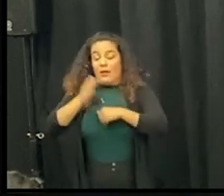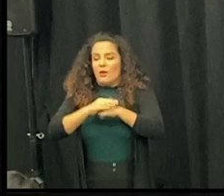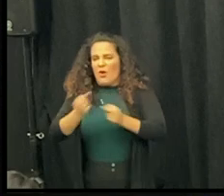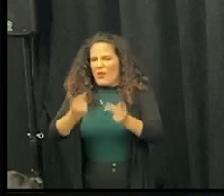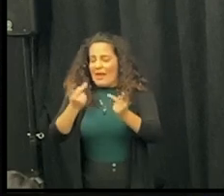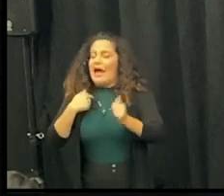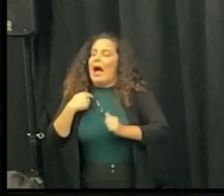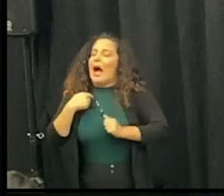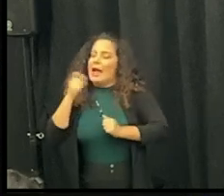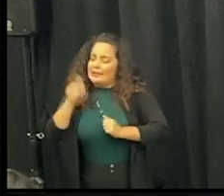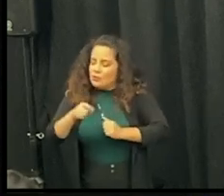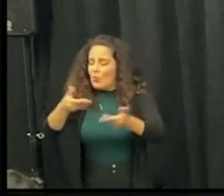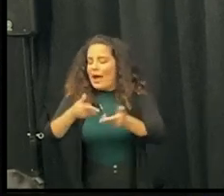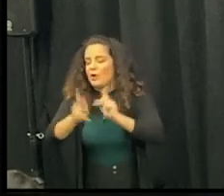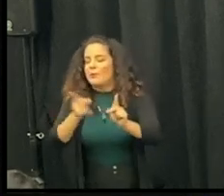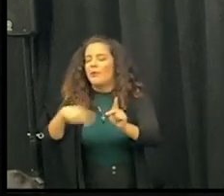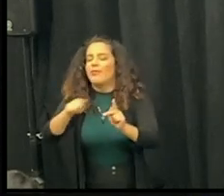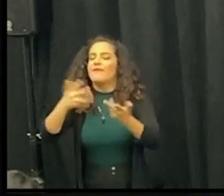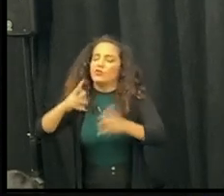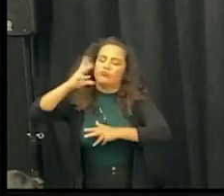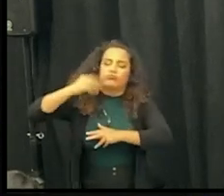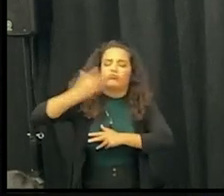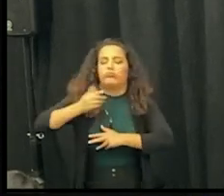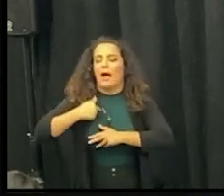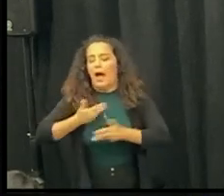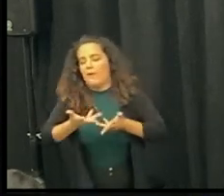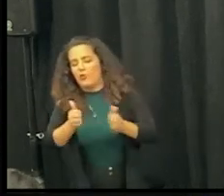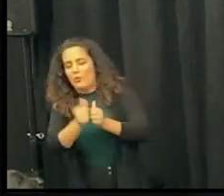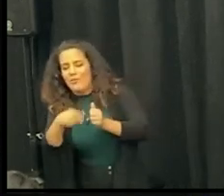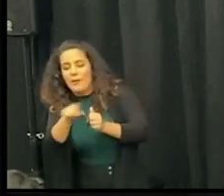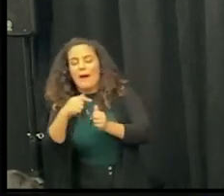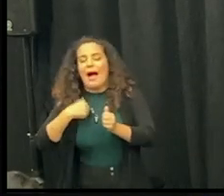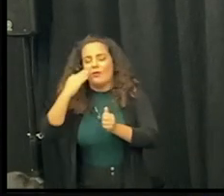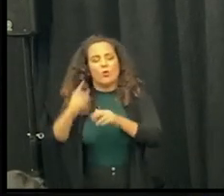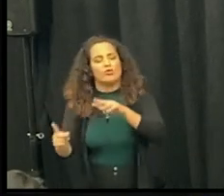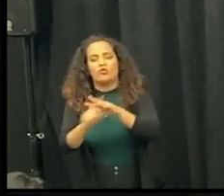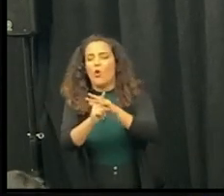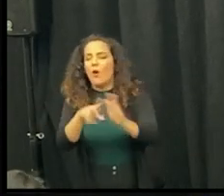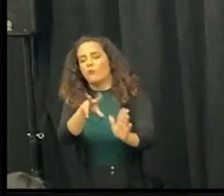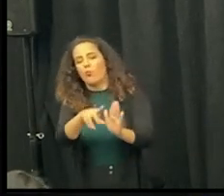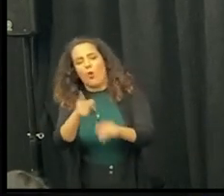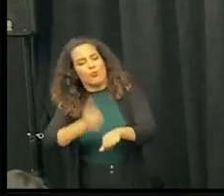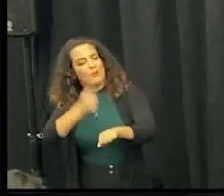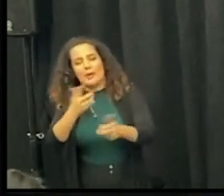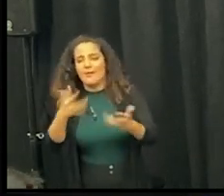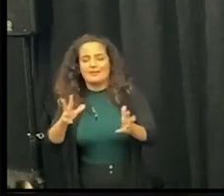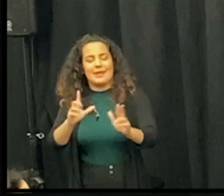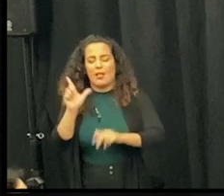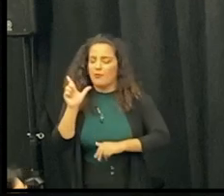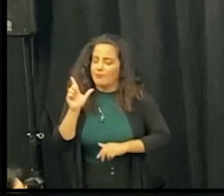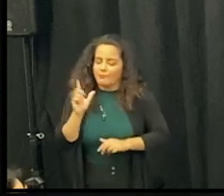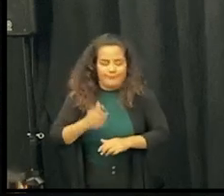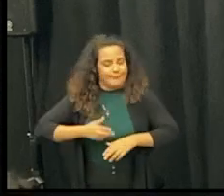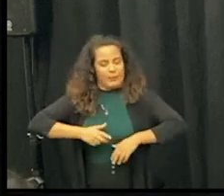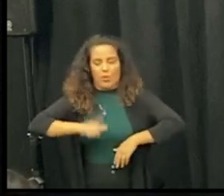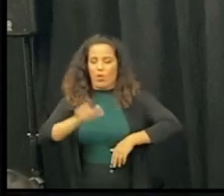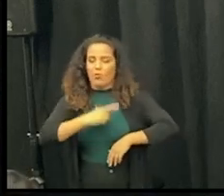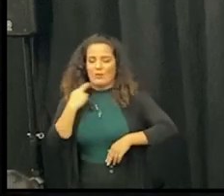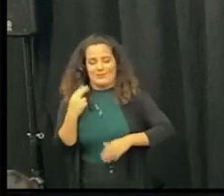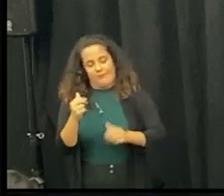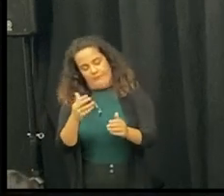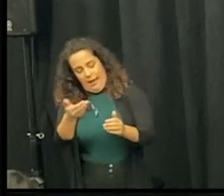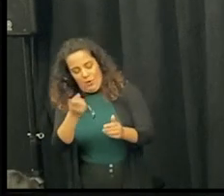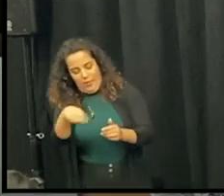I have worked with before and I know they're gonna show up and they're gonna deliver. That is not a place to take a risk on someone. But there are lots and lots of gigs that I get asked to